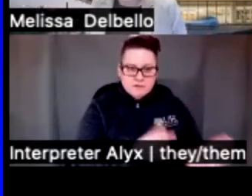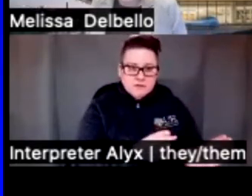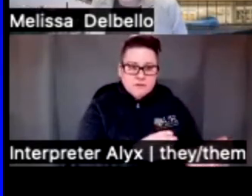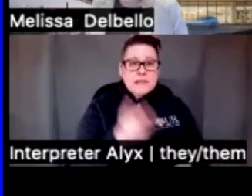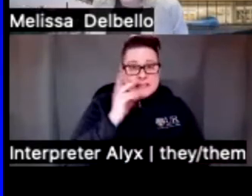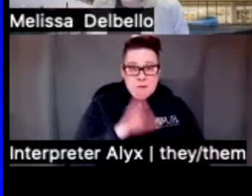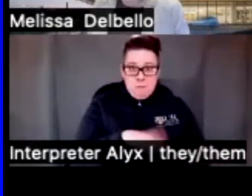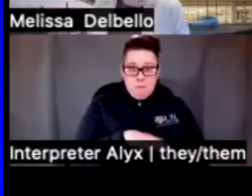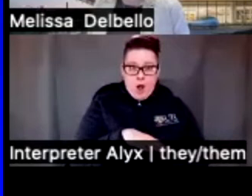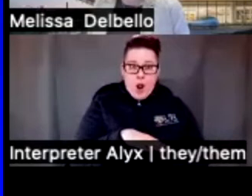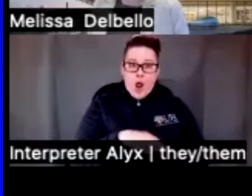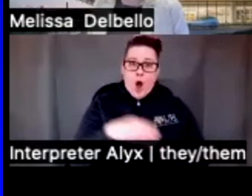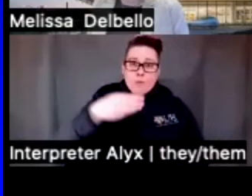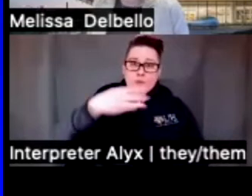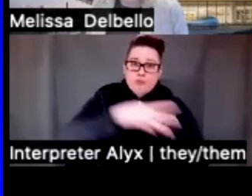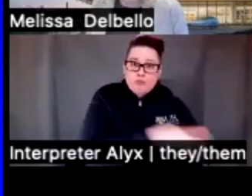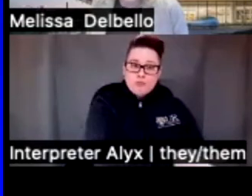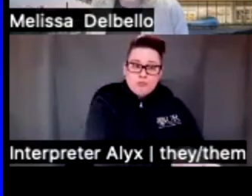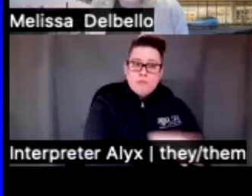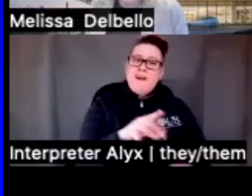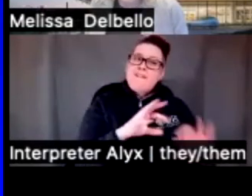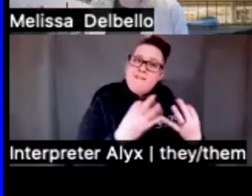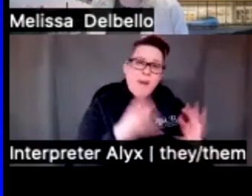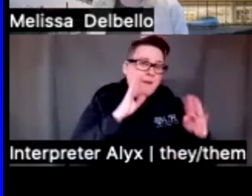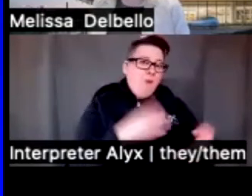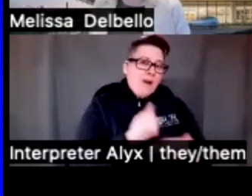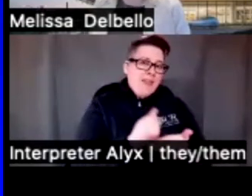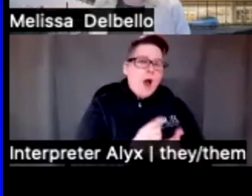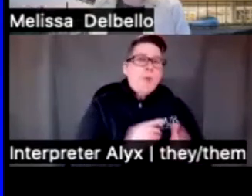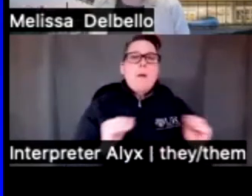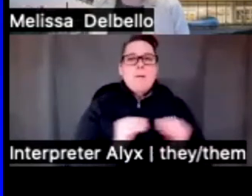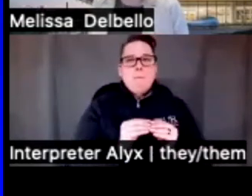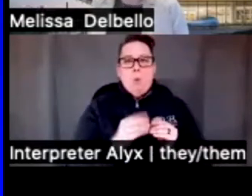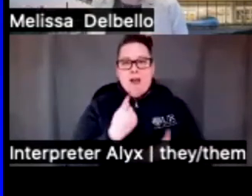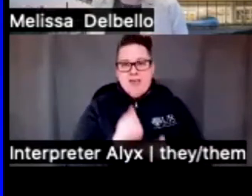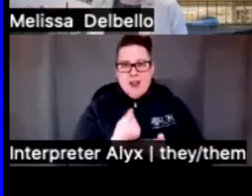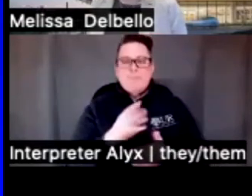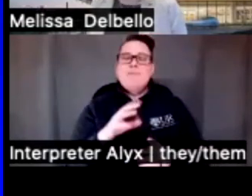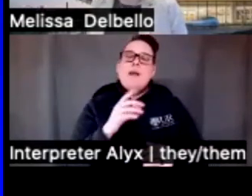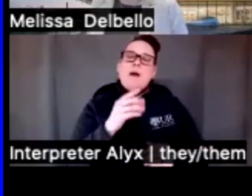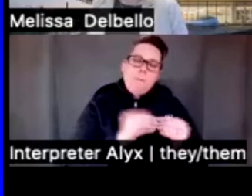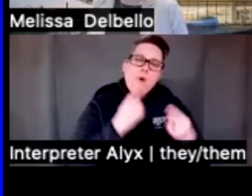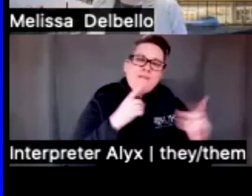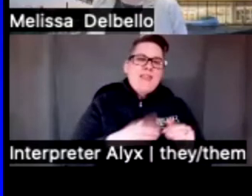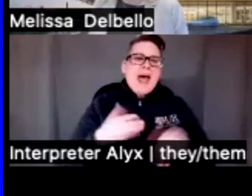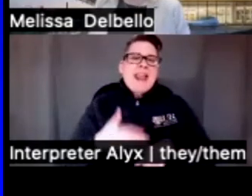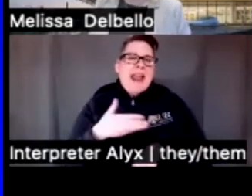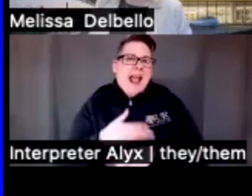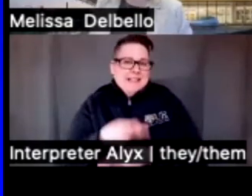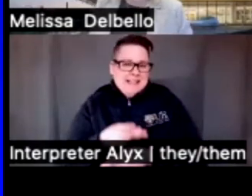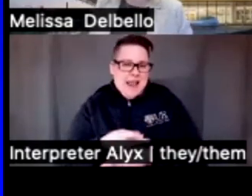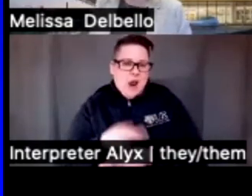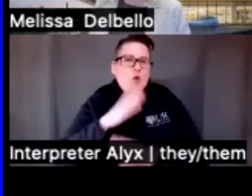here below is that family-focused therapy was more effective than enhanced care to prevent having a